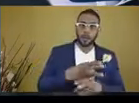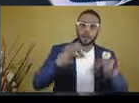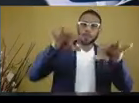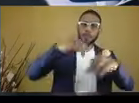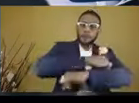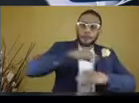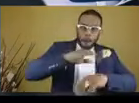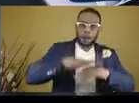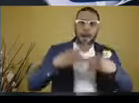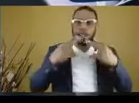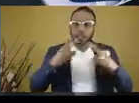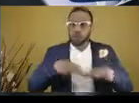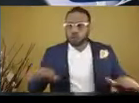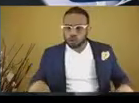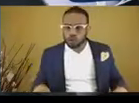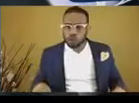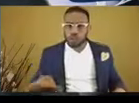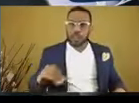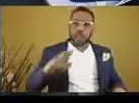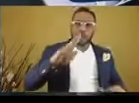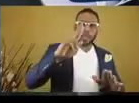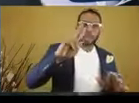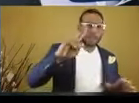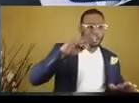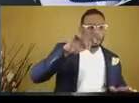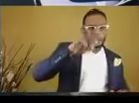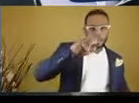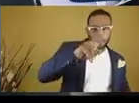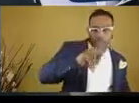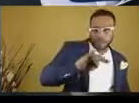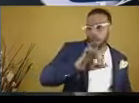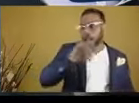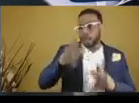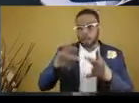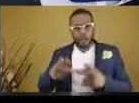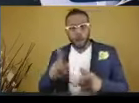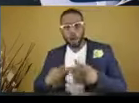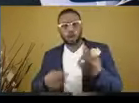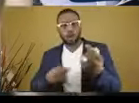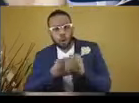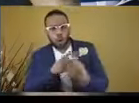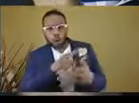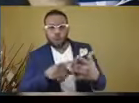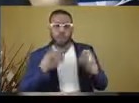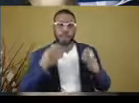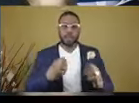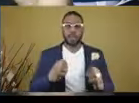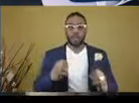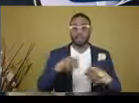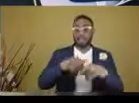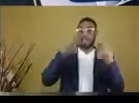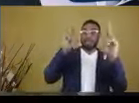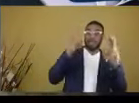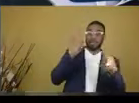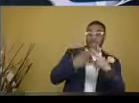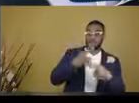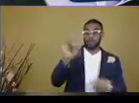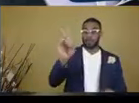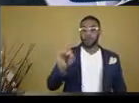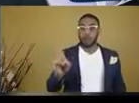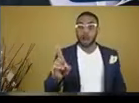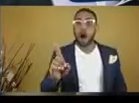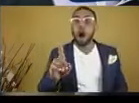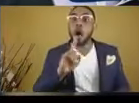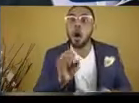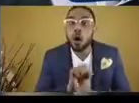on innocent children in Palestine and other places, or supported those efforts in the name of democracy.